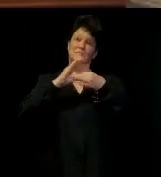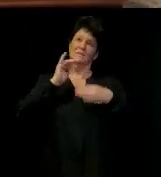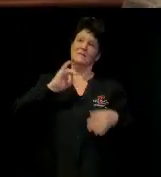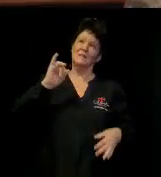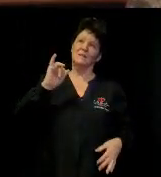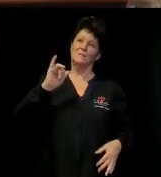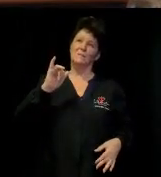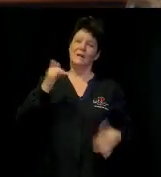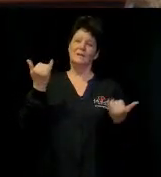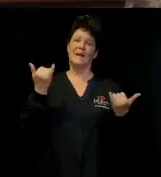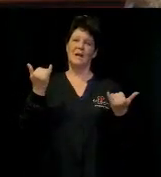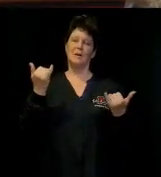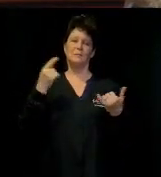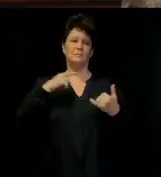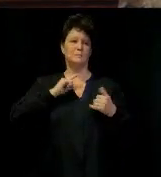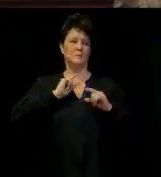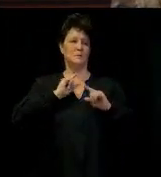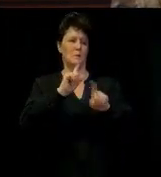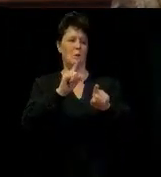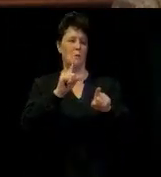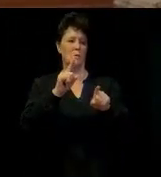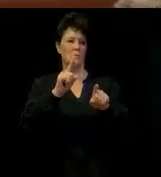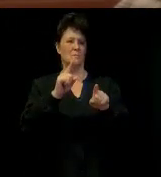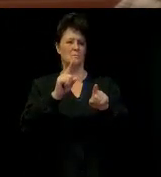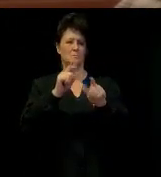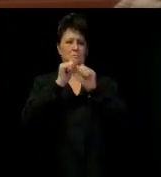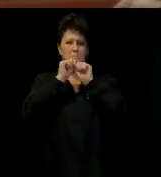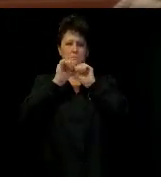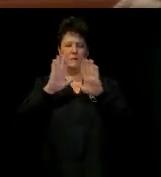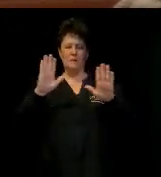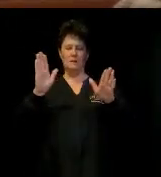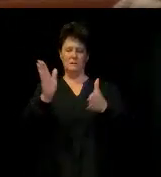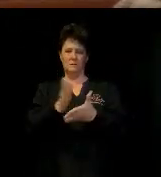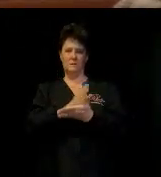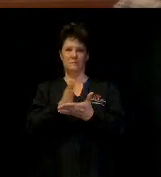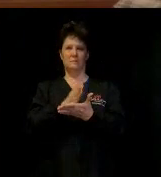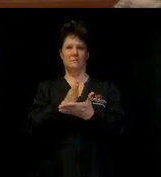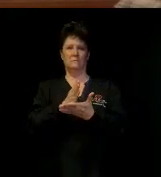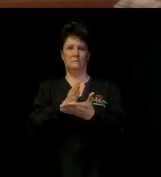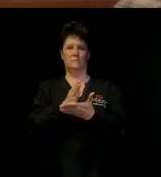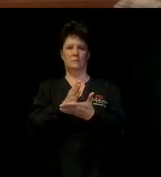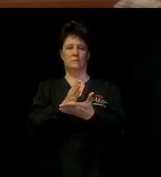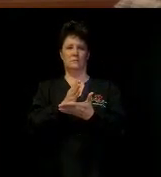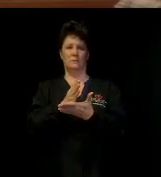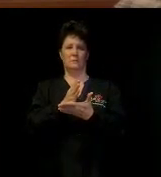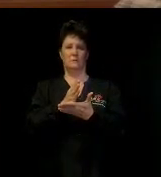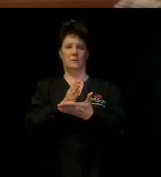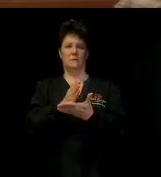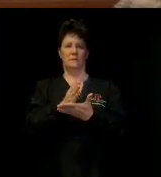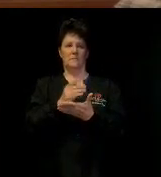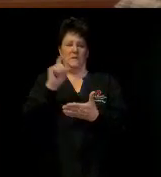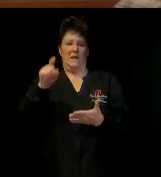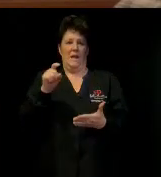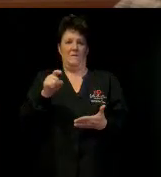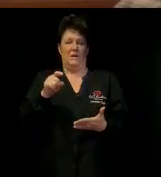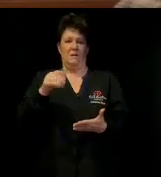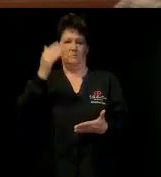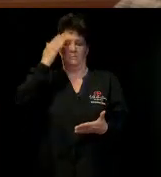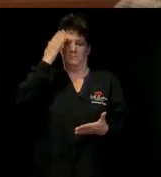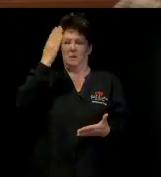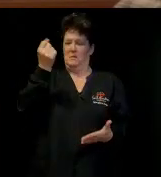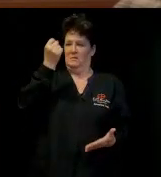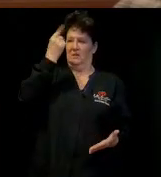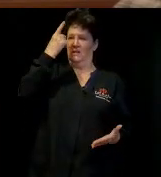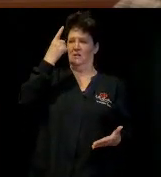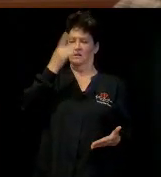you can go and be a blessing. Because it's about the plan of God is what we're getting to. But we have to get the mind of God,